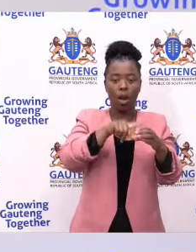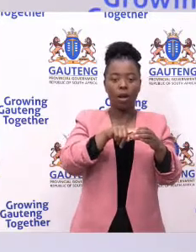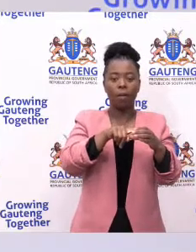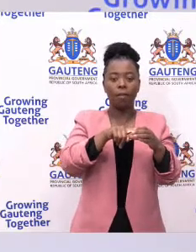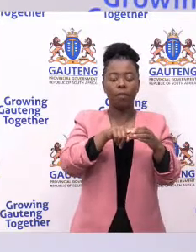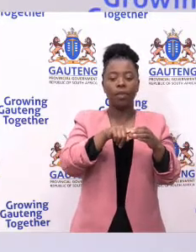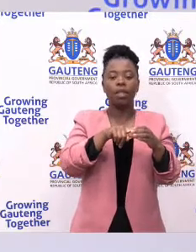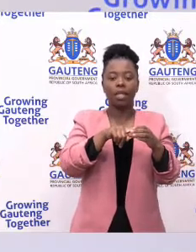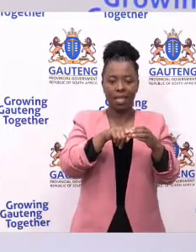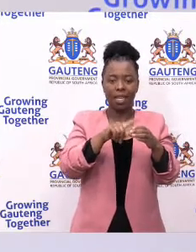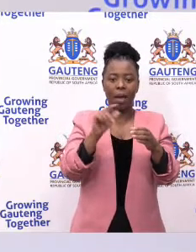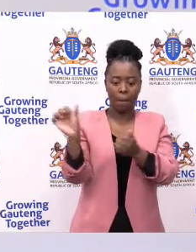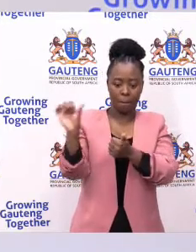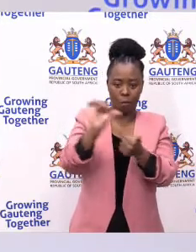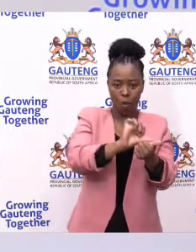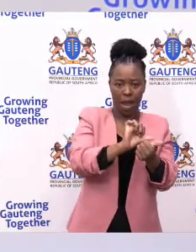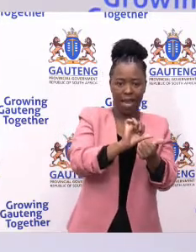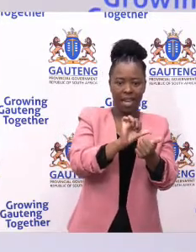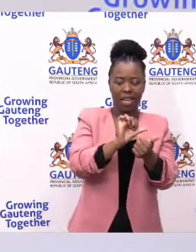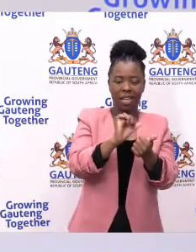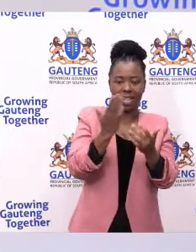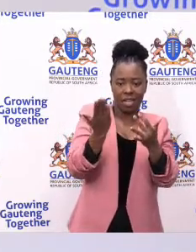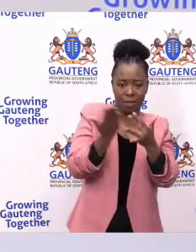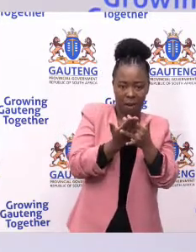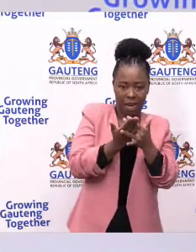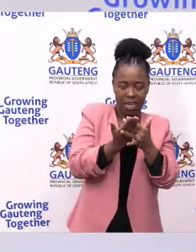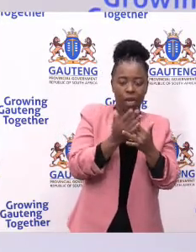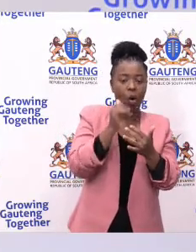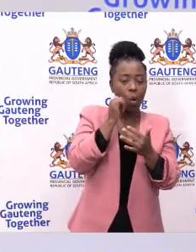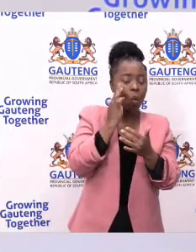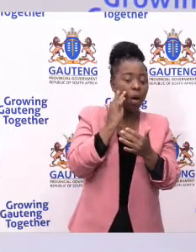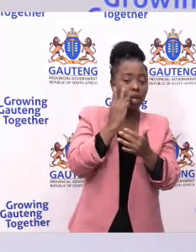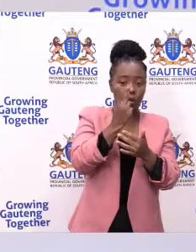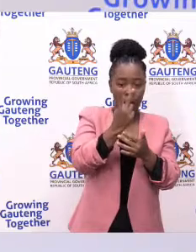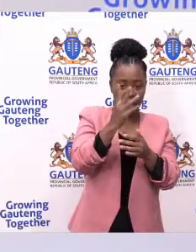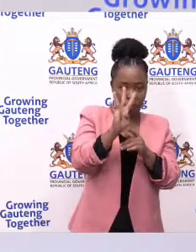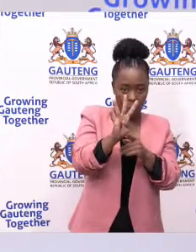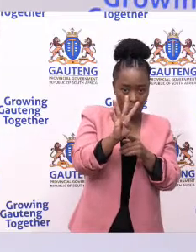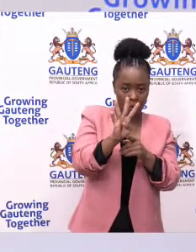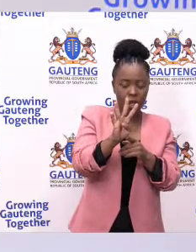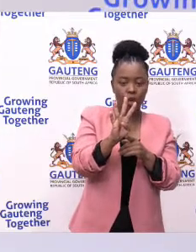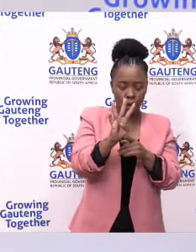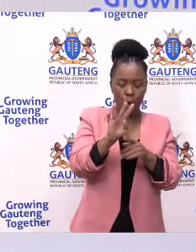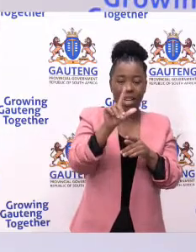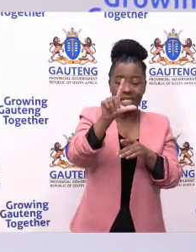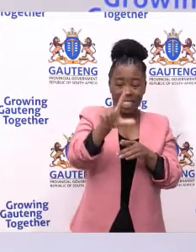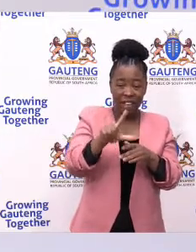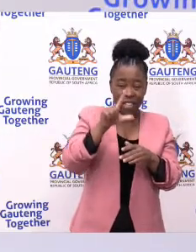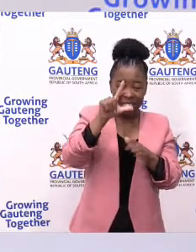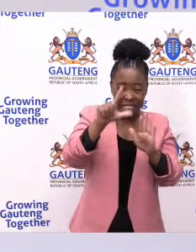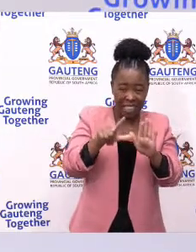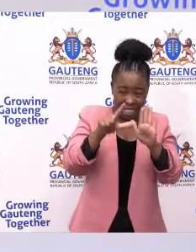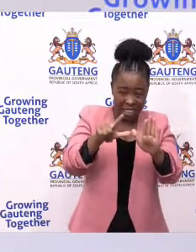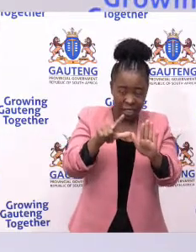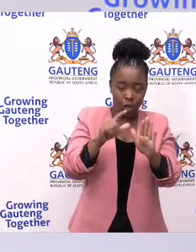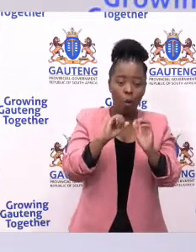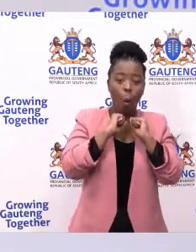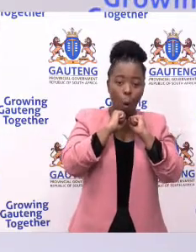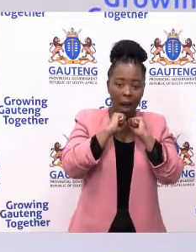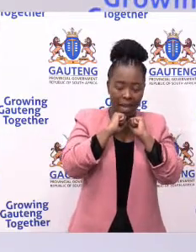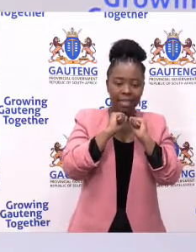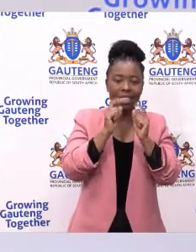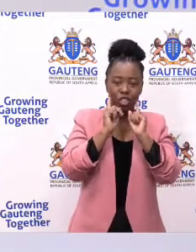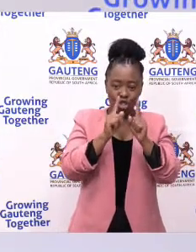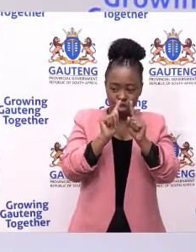from a break on the 24th, it's important to also indicate that then on the 17th of August, our teachers would